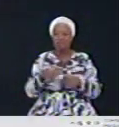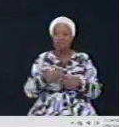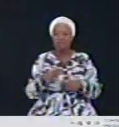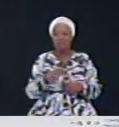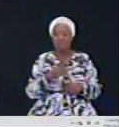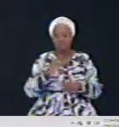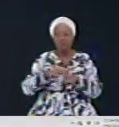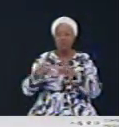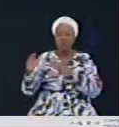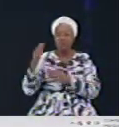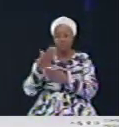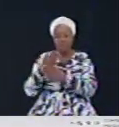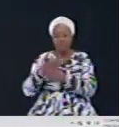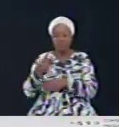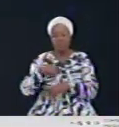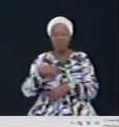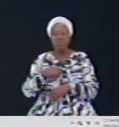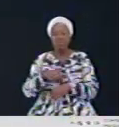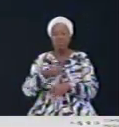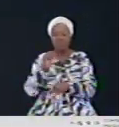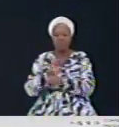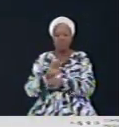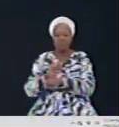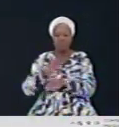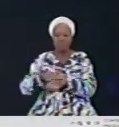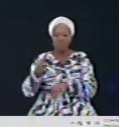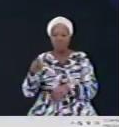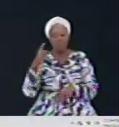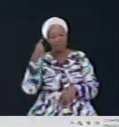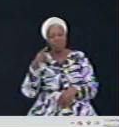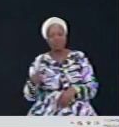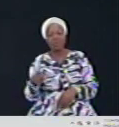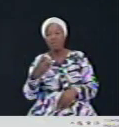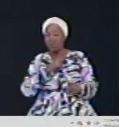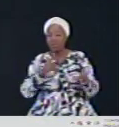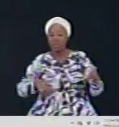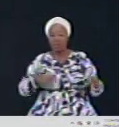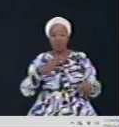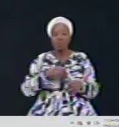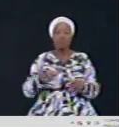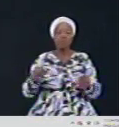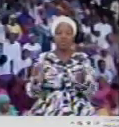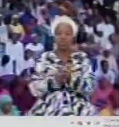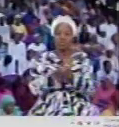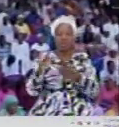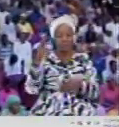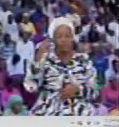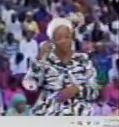him on your behalf. The Lord will deal with them on your behalf.